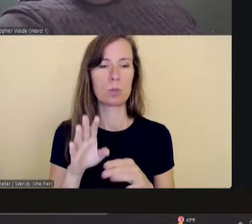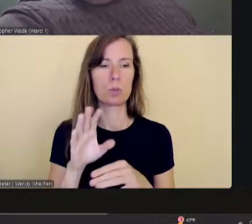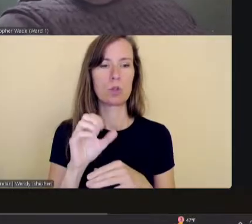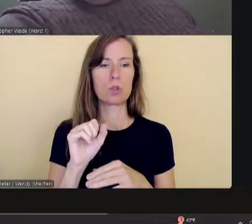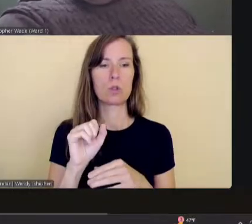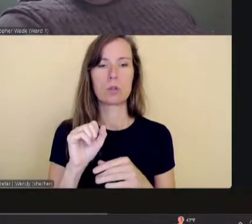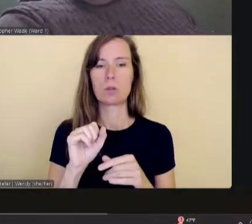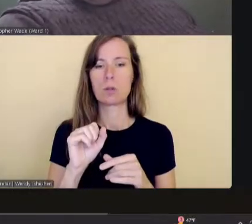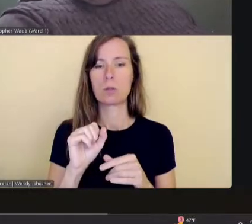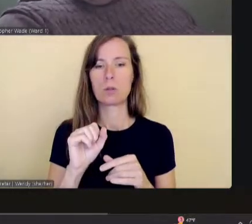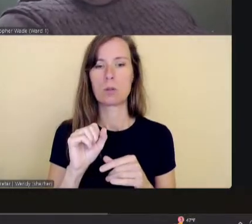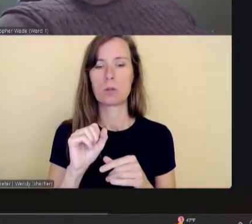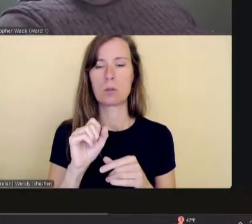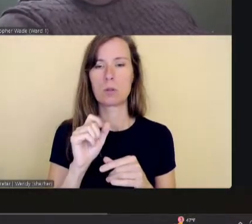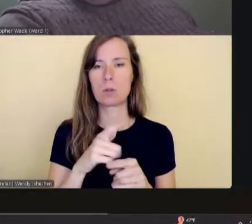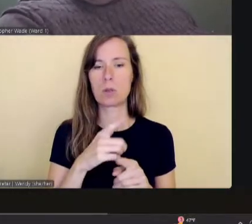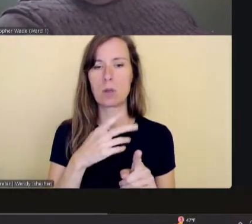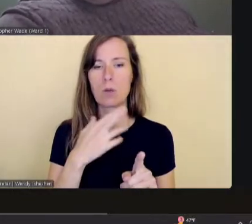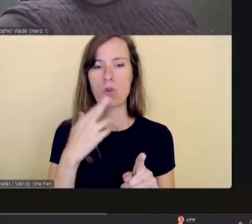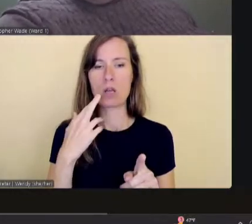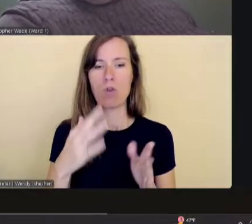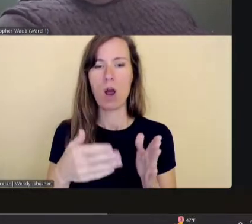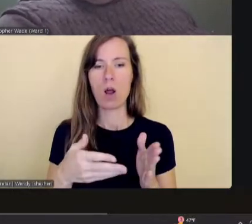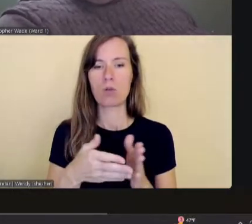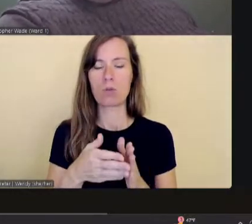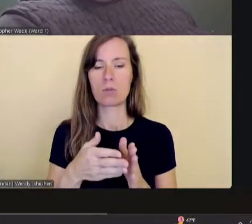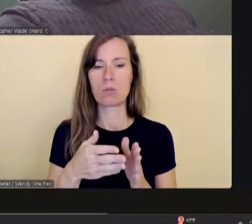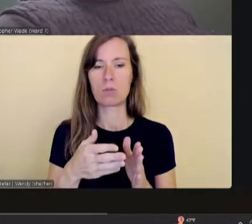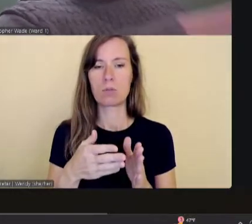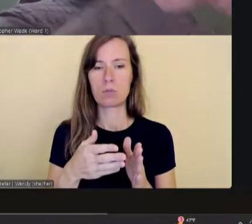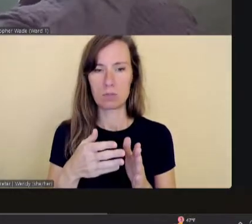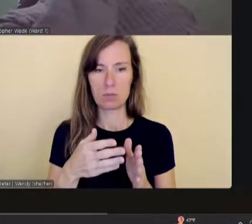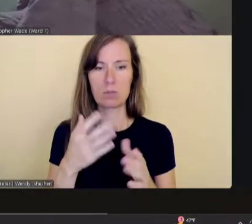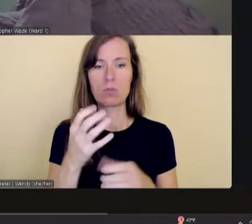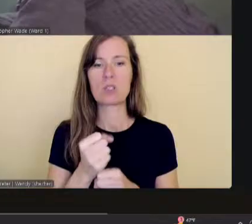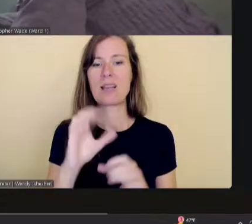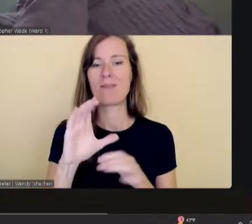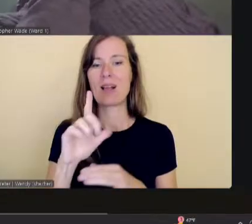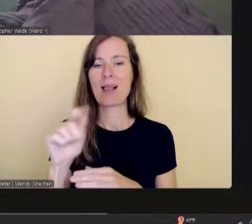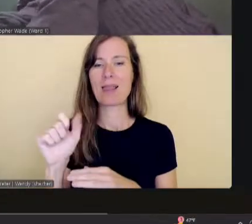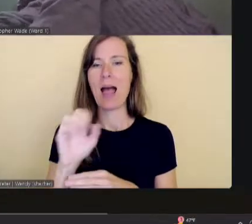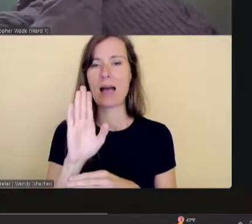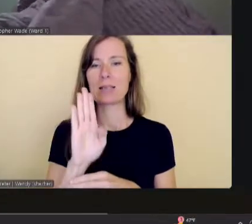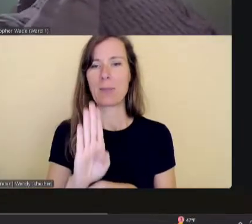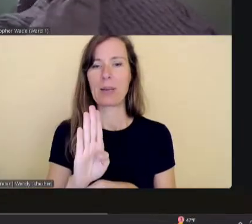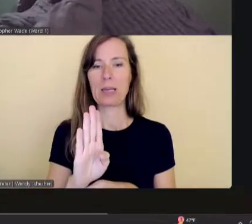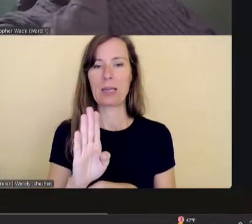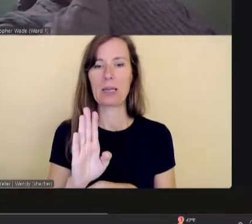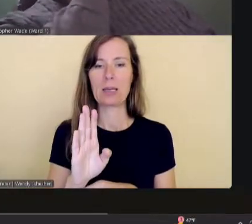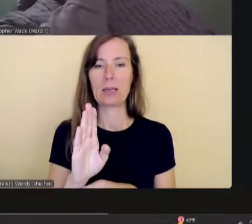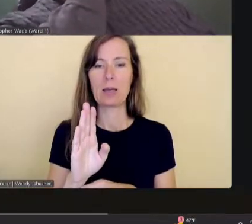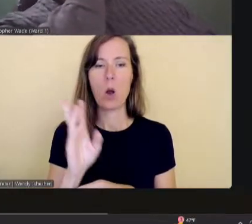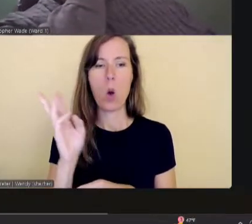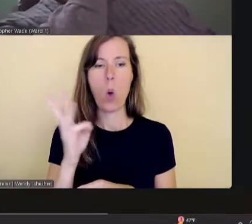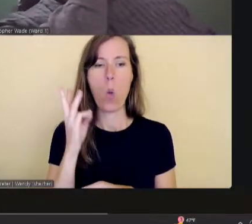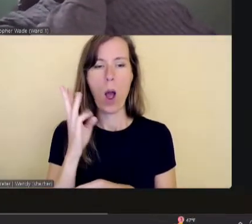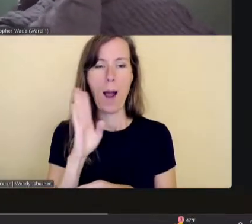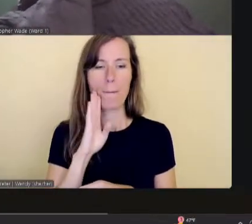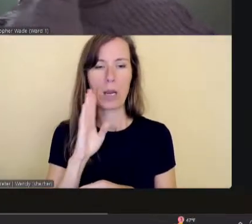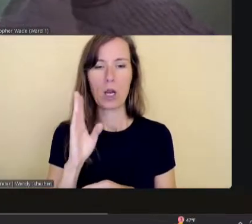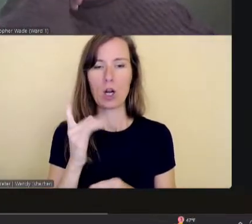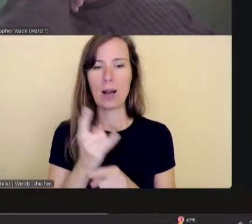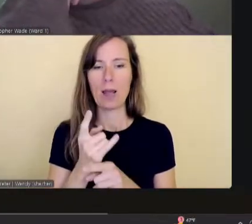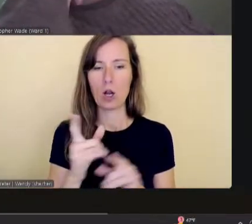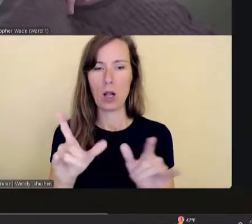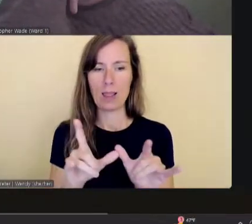license. As we agreed with their attorney, they have submitted their security plan, and Attorney